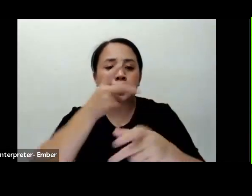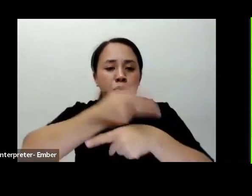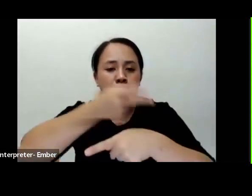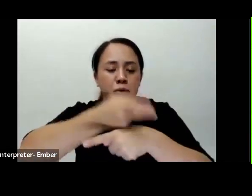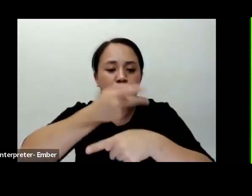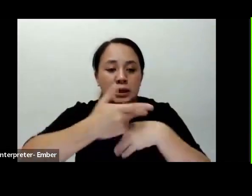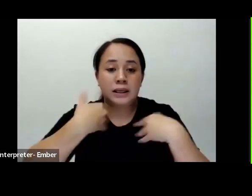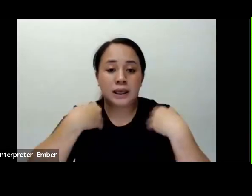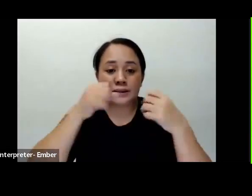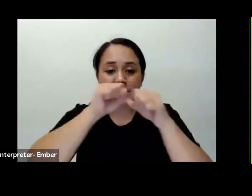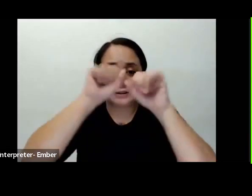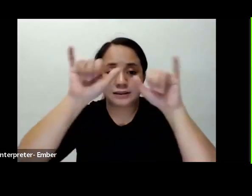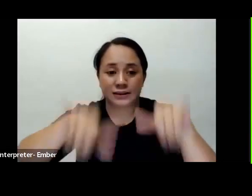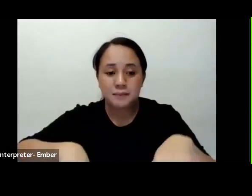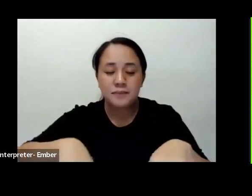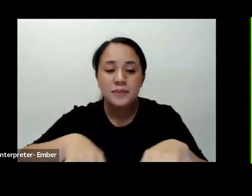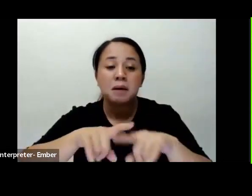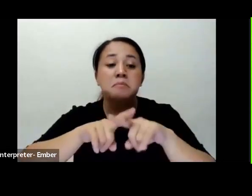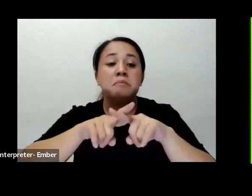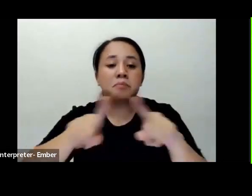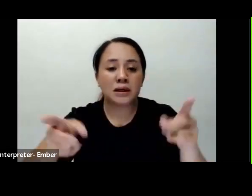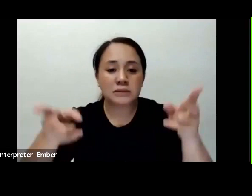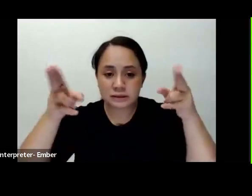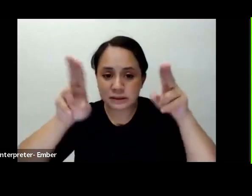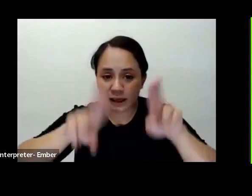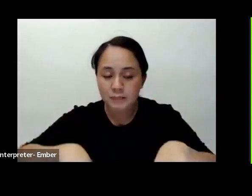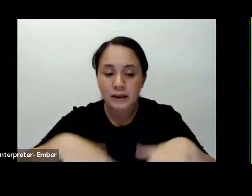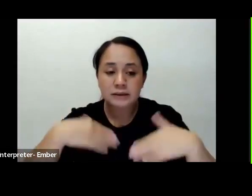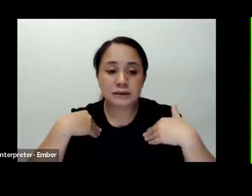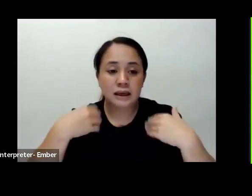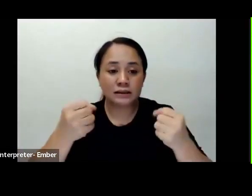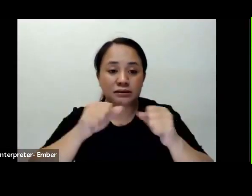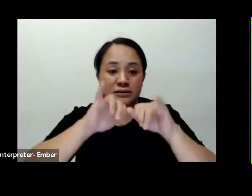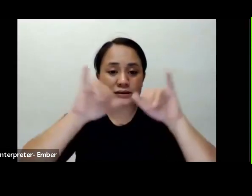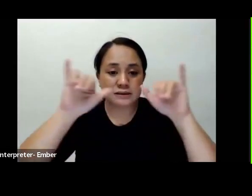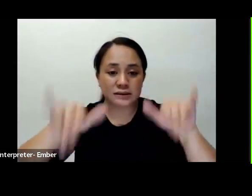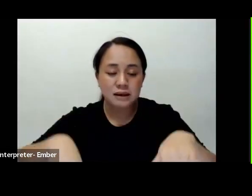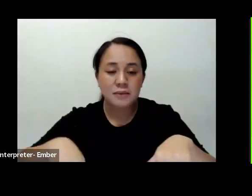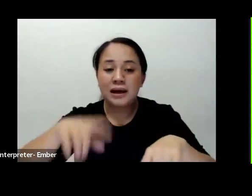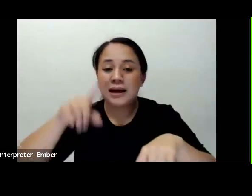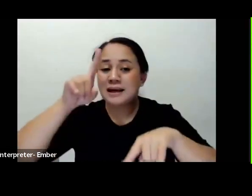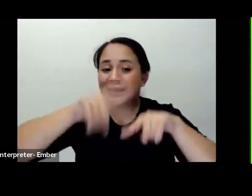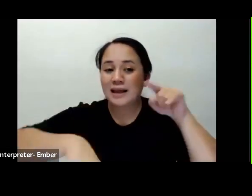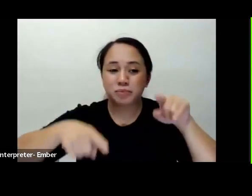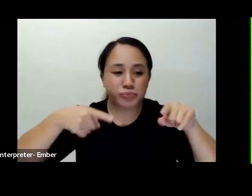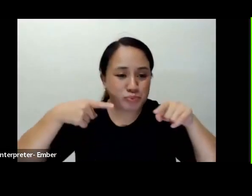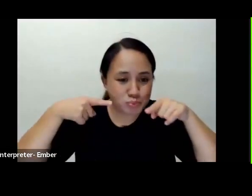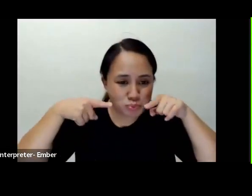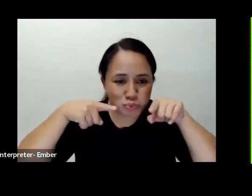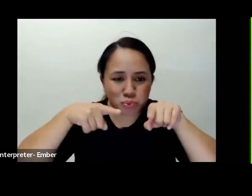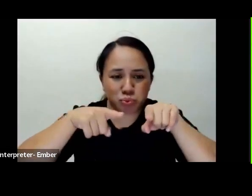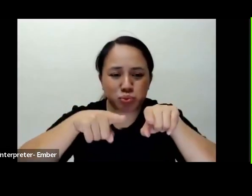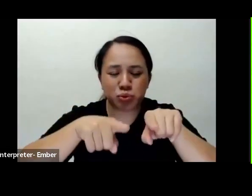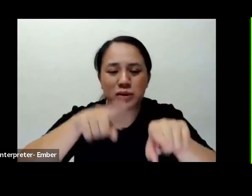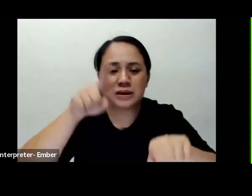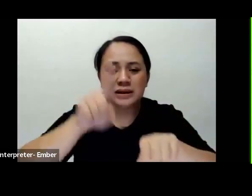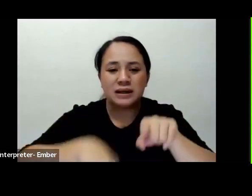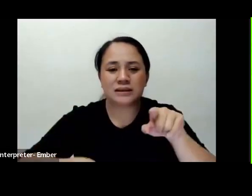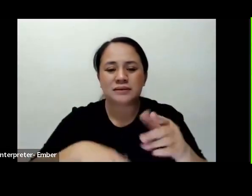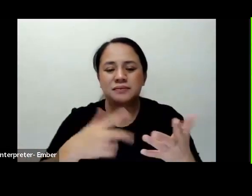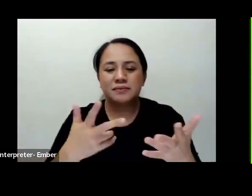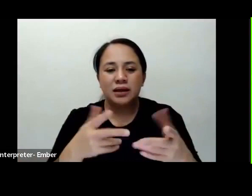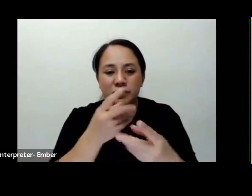health system. However, if the health system is unable to cope, no, in treating